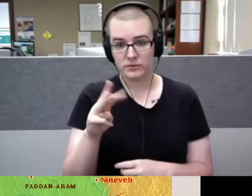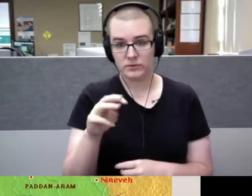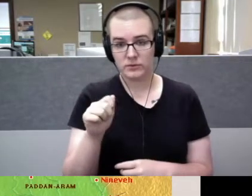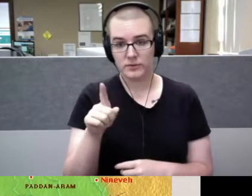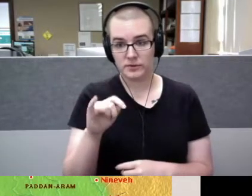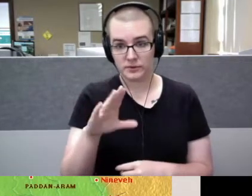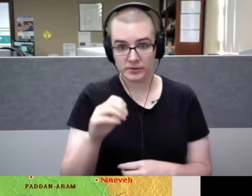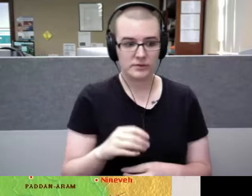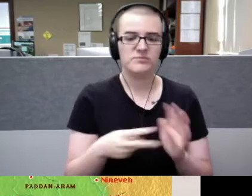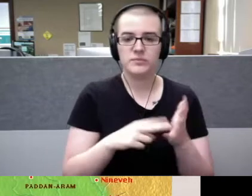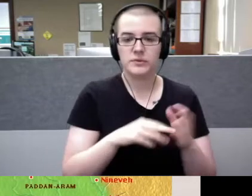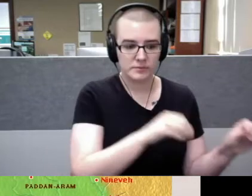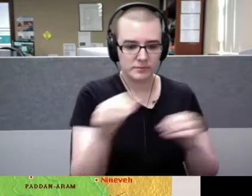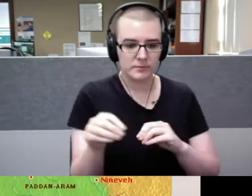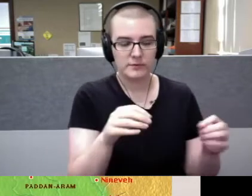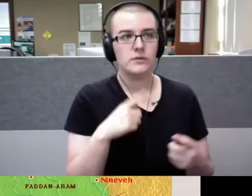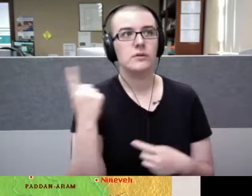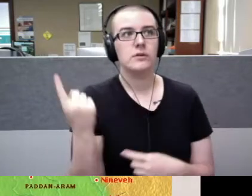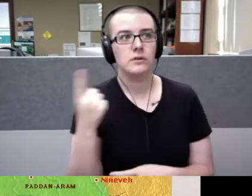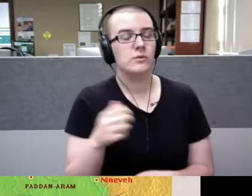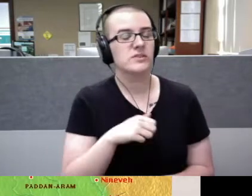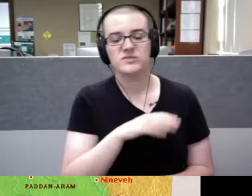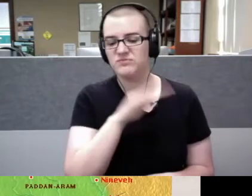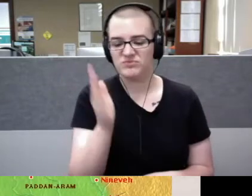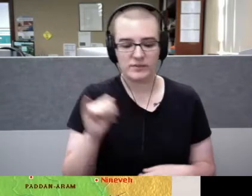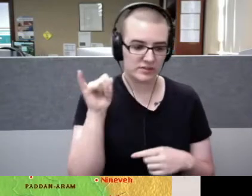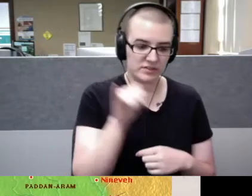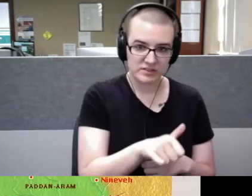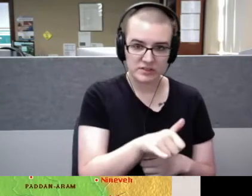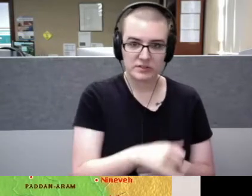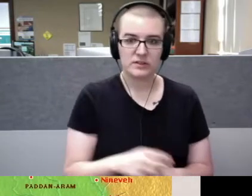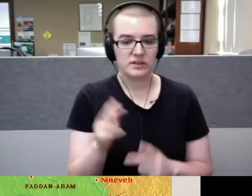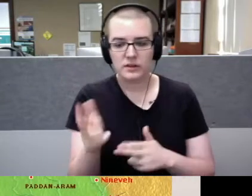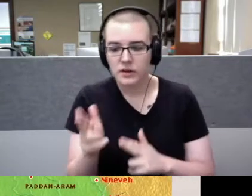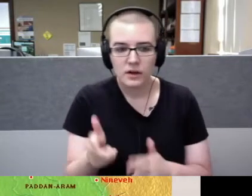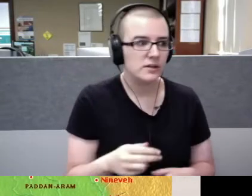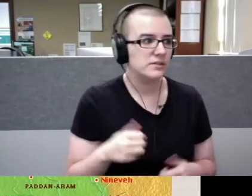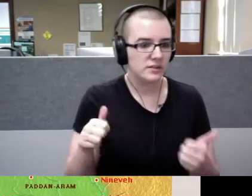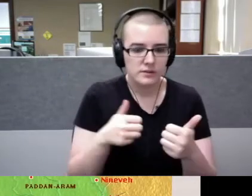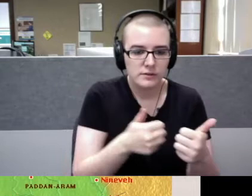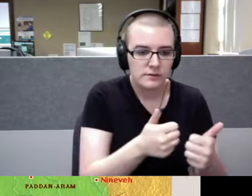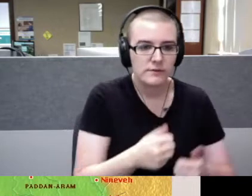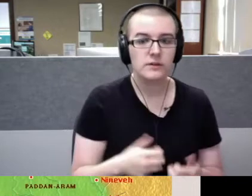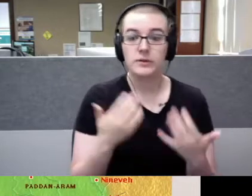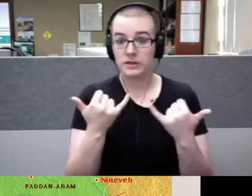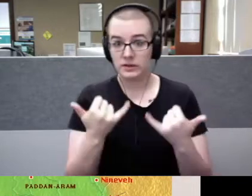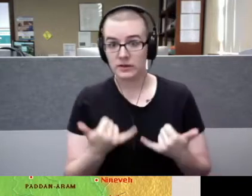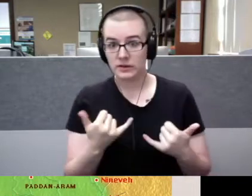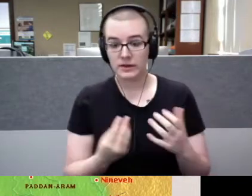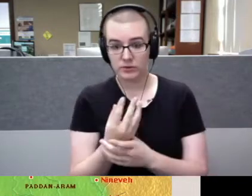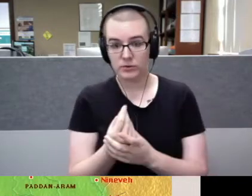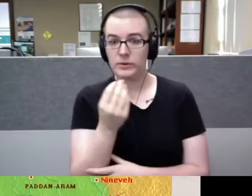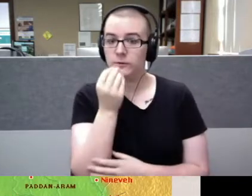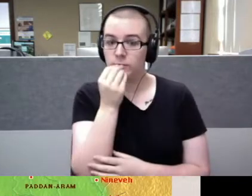They were gathering. But they were never staying in one place. Now that you have people that are growing food in one